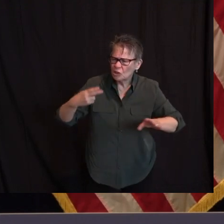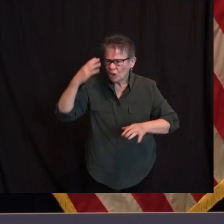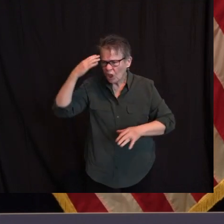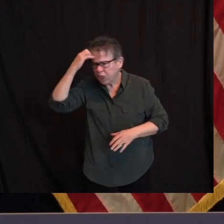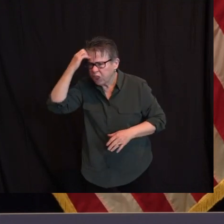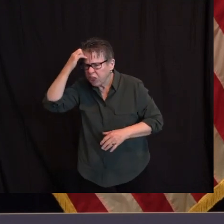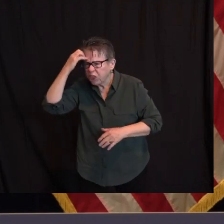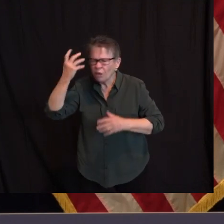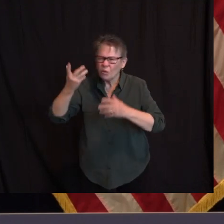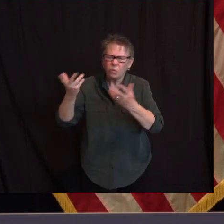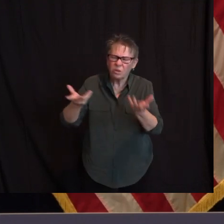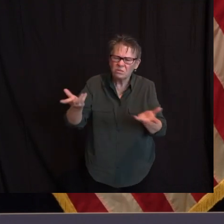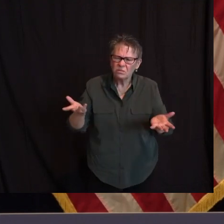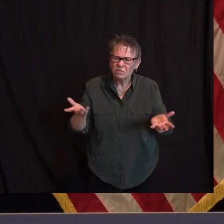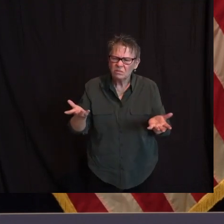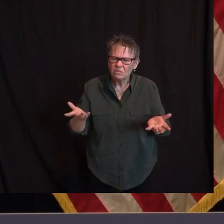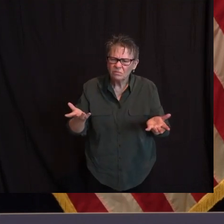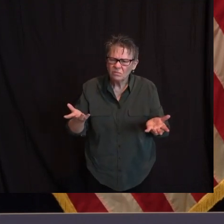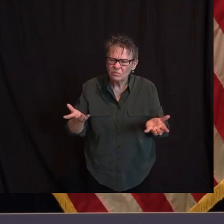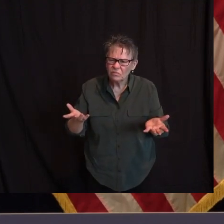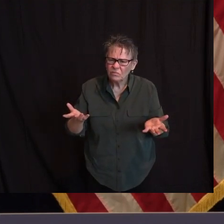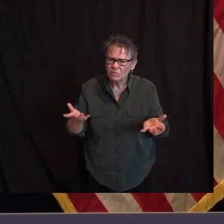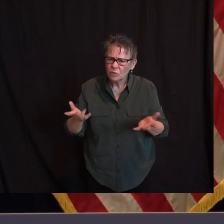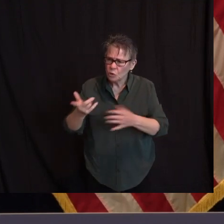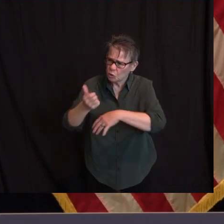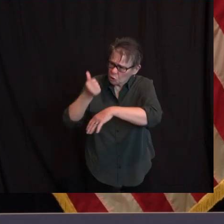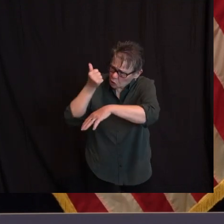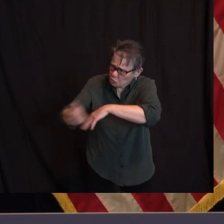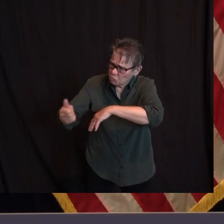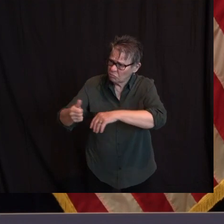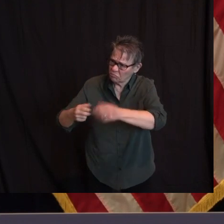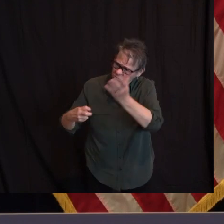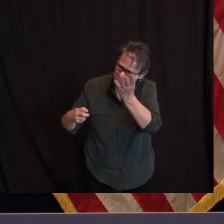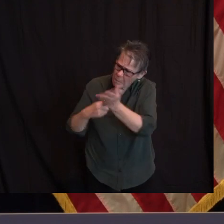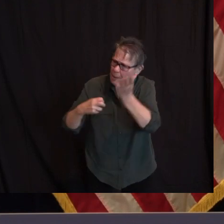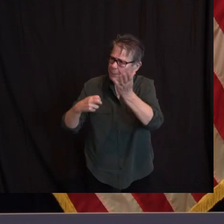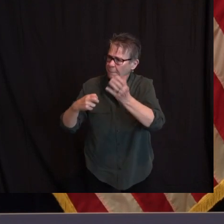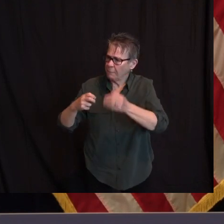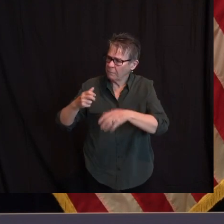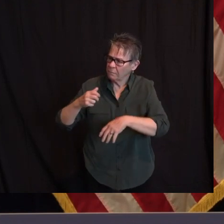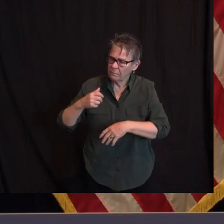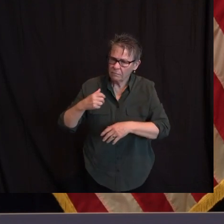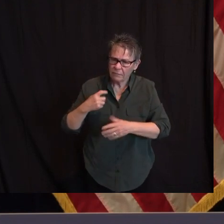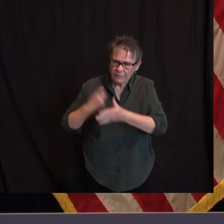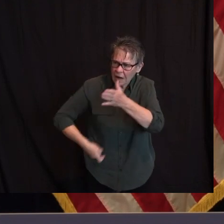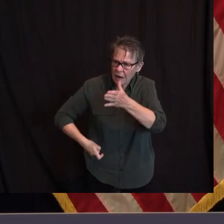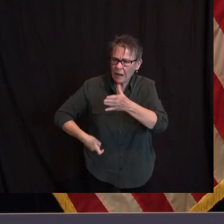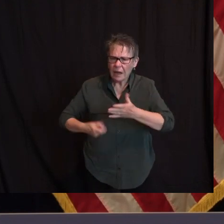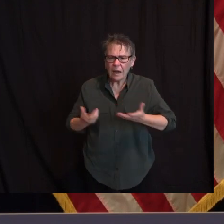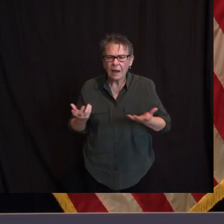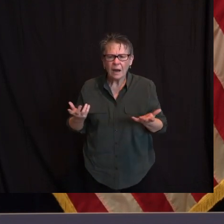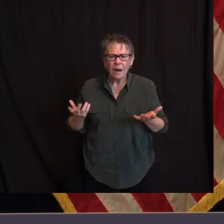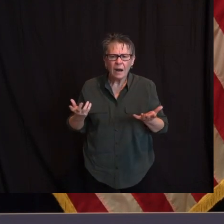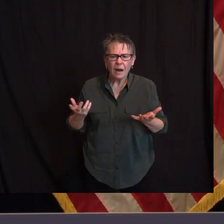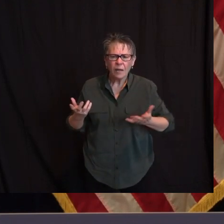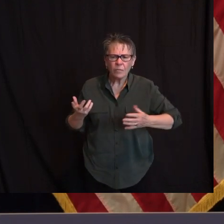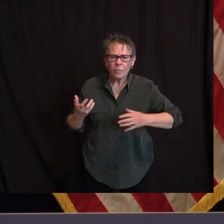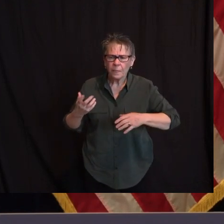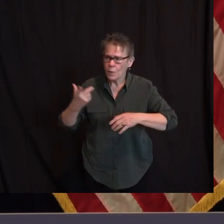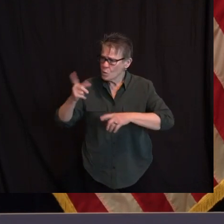Will there be a criminal charge? What's going to happen? And are you giving direction to the supermarkets? Yep. Second question for you, sir.